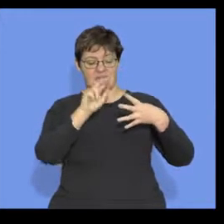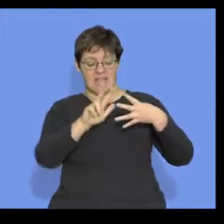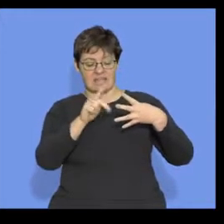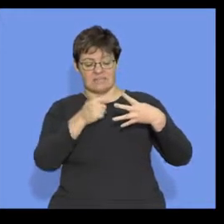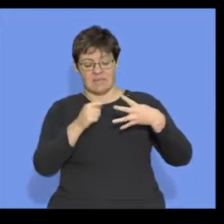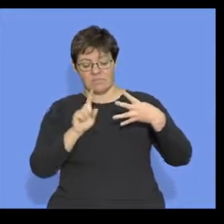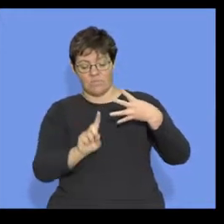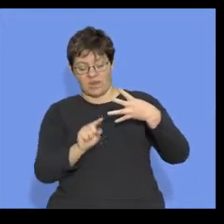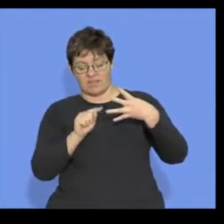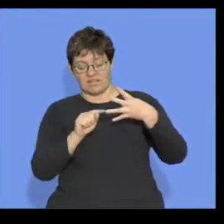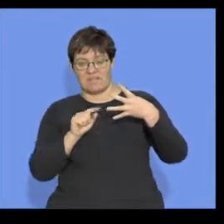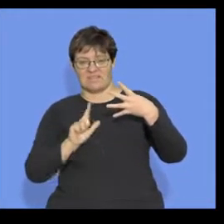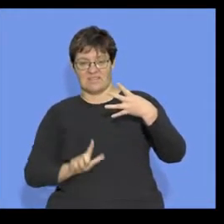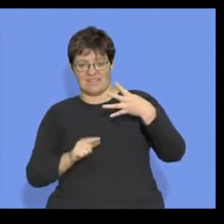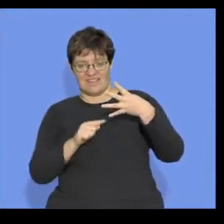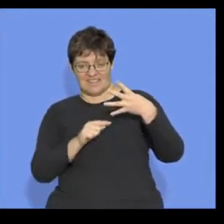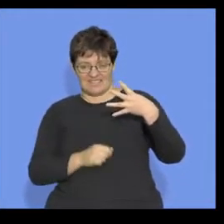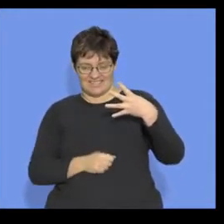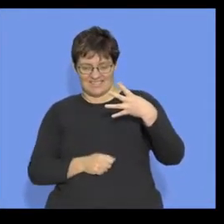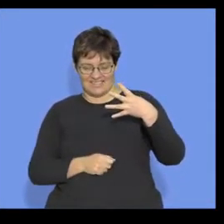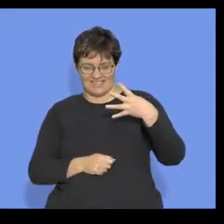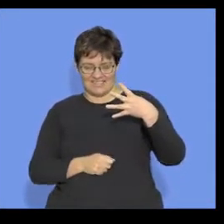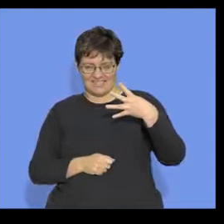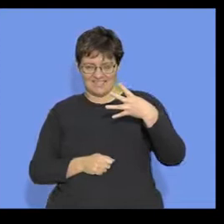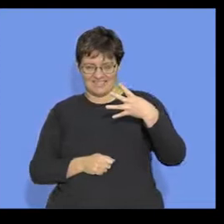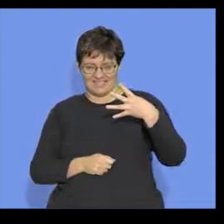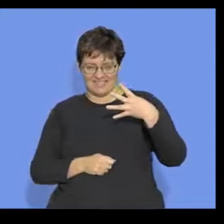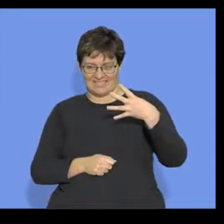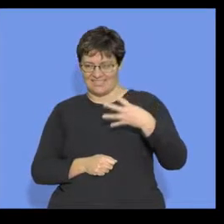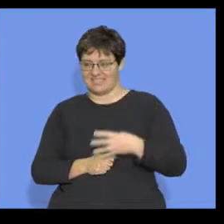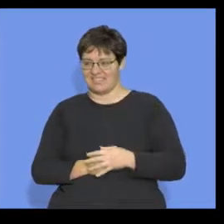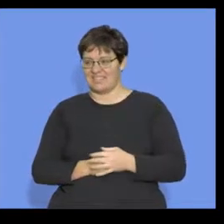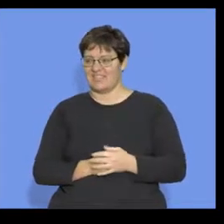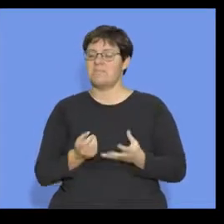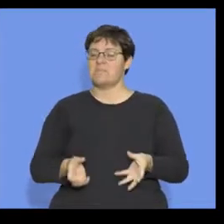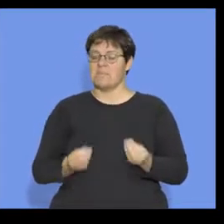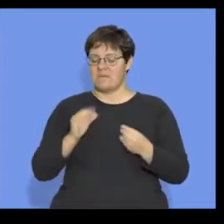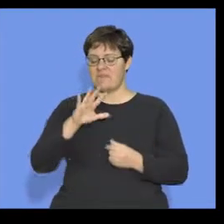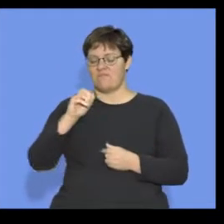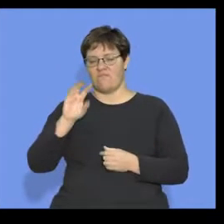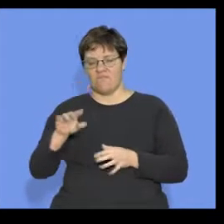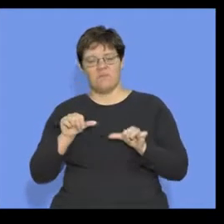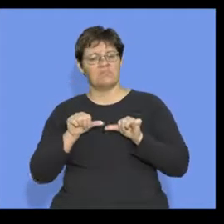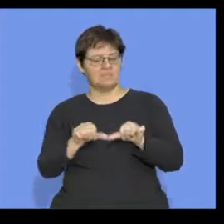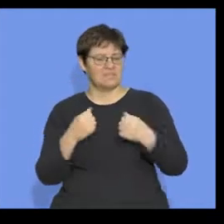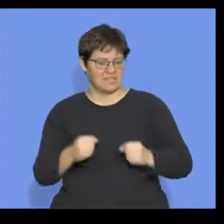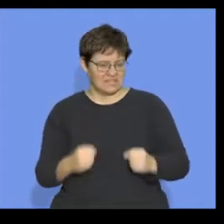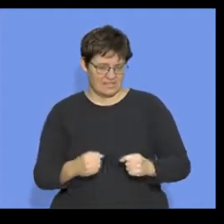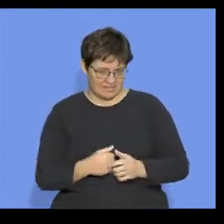still be 8 times 9 times 8 times 7, which gives us